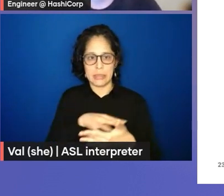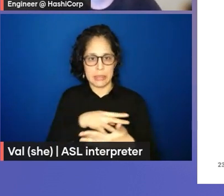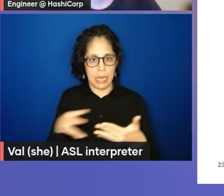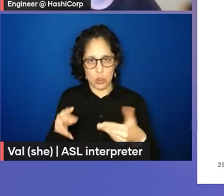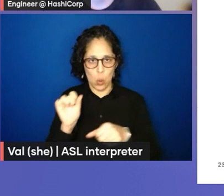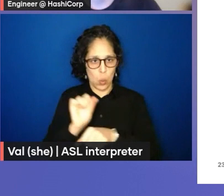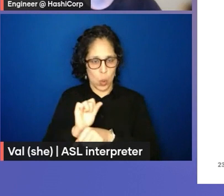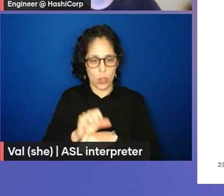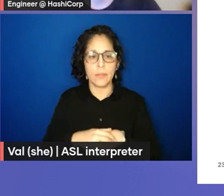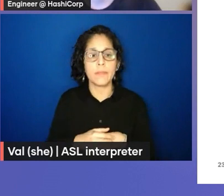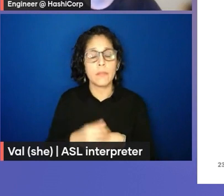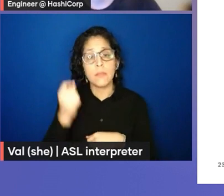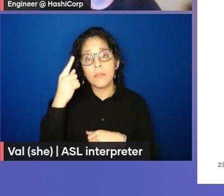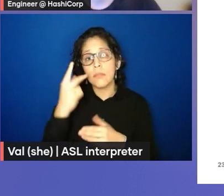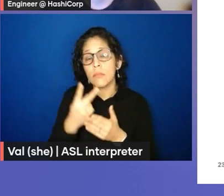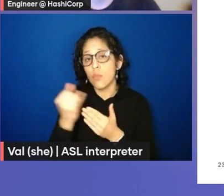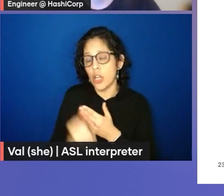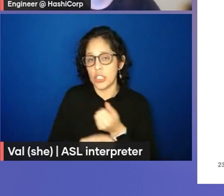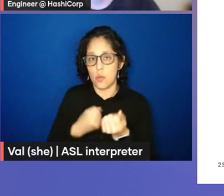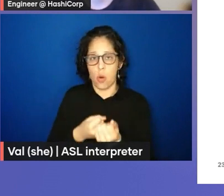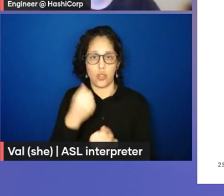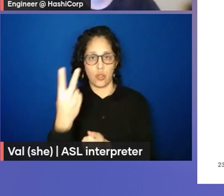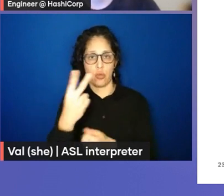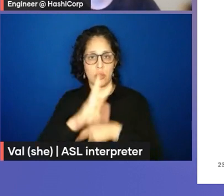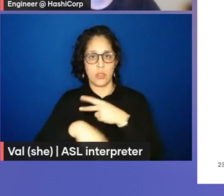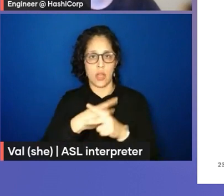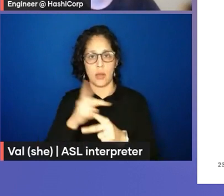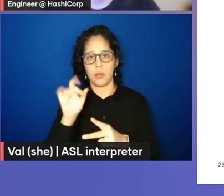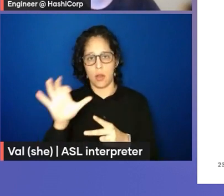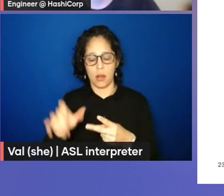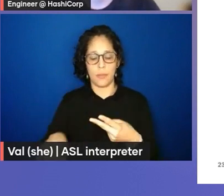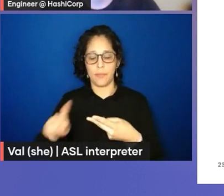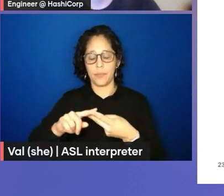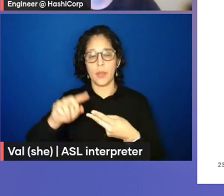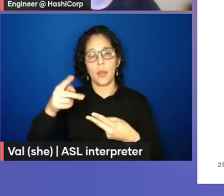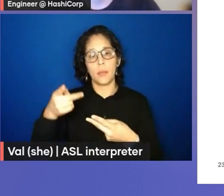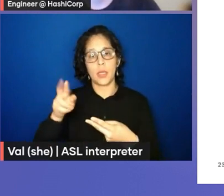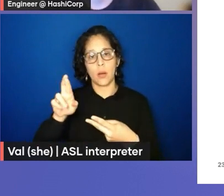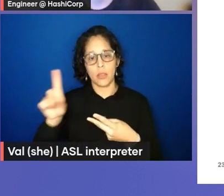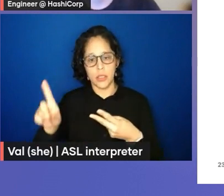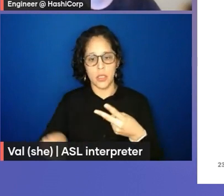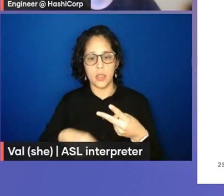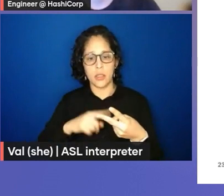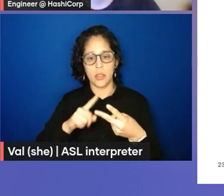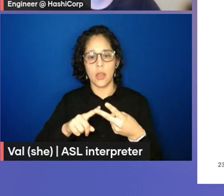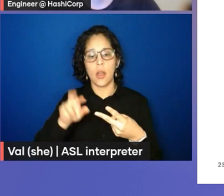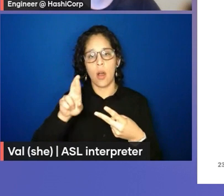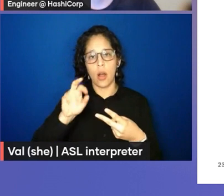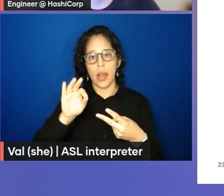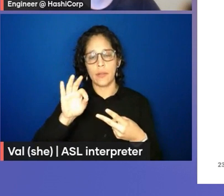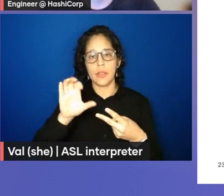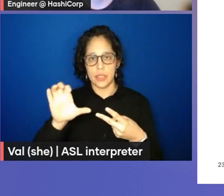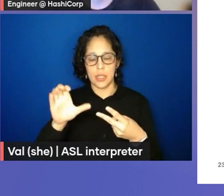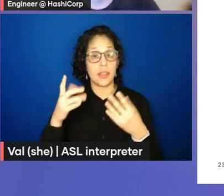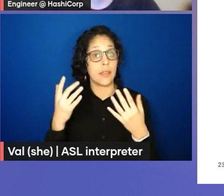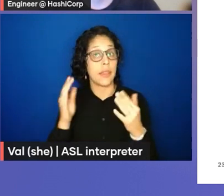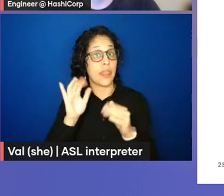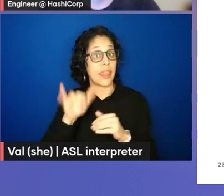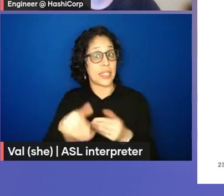the project supports two document types that we have talked about, the PRDs and the RFCs, and both the public templates for HashiCorp that are